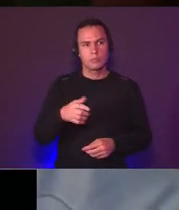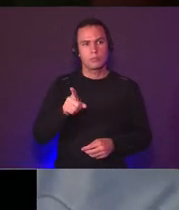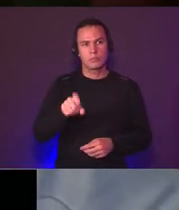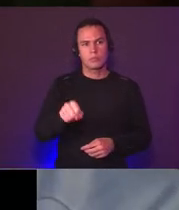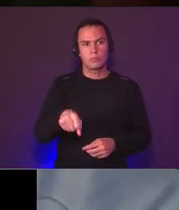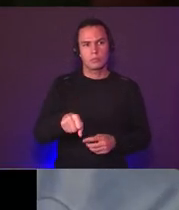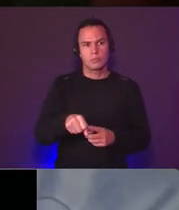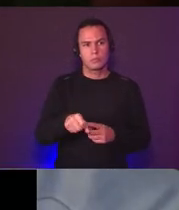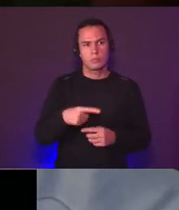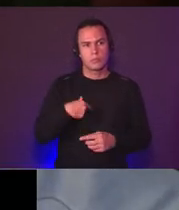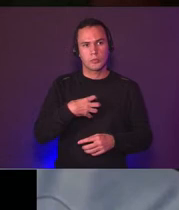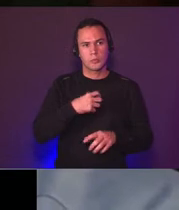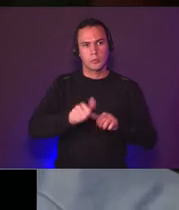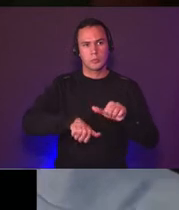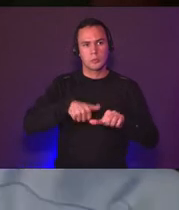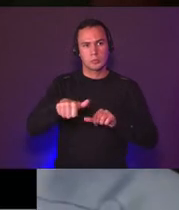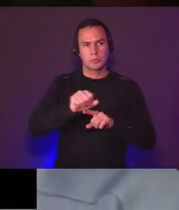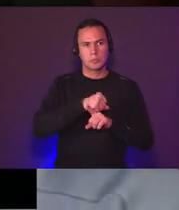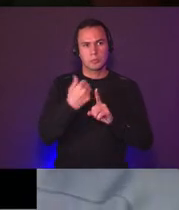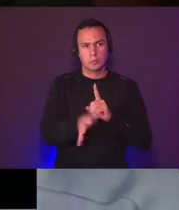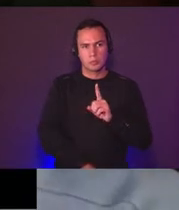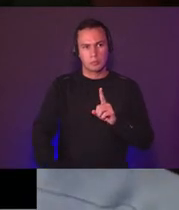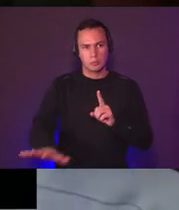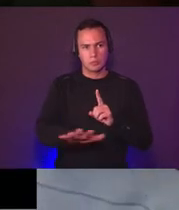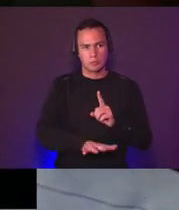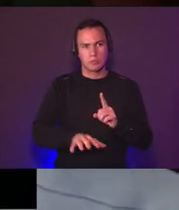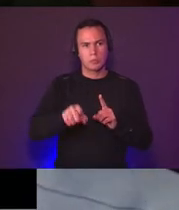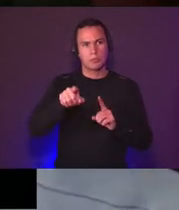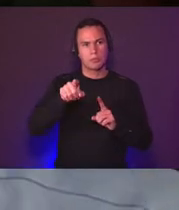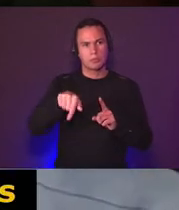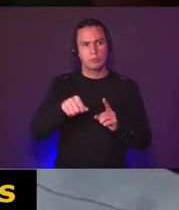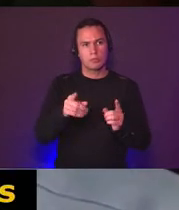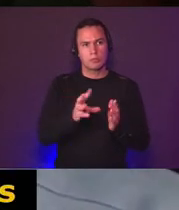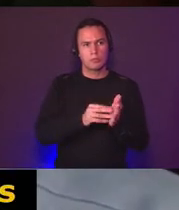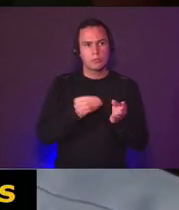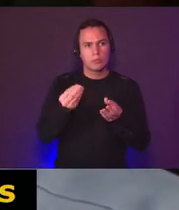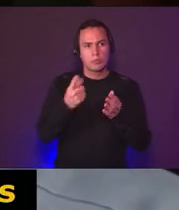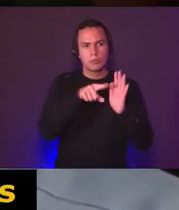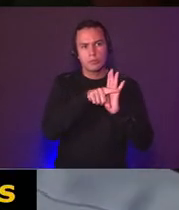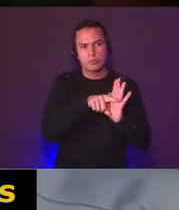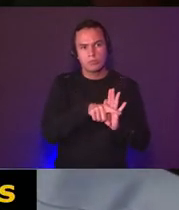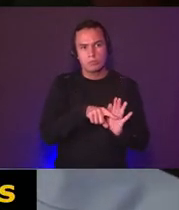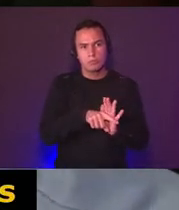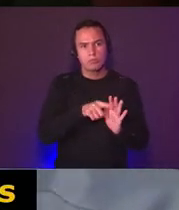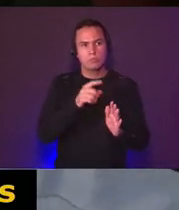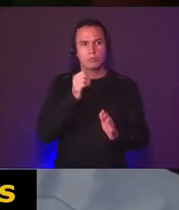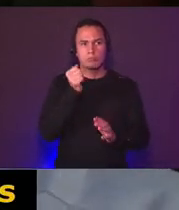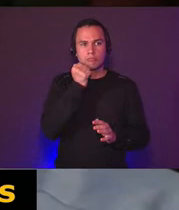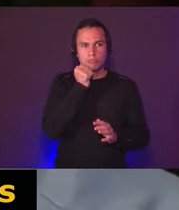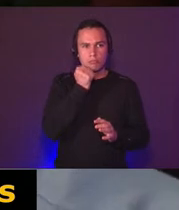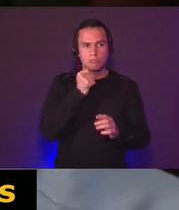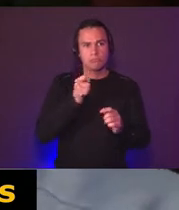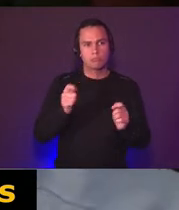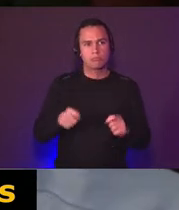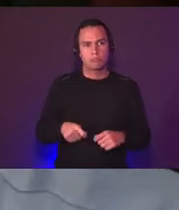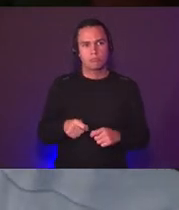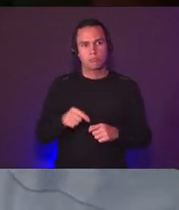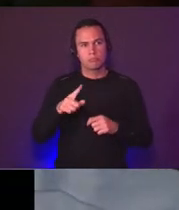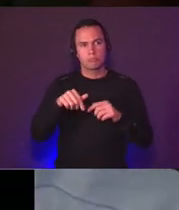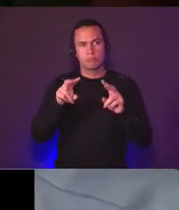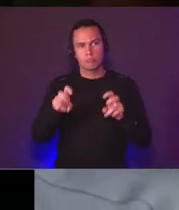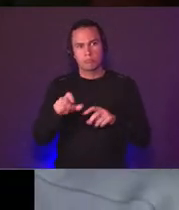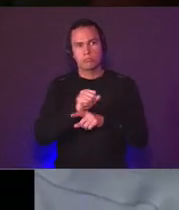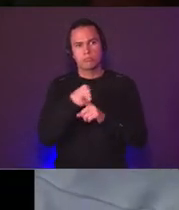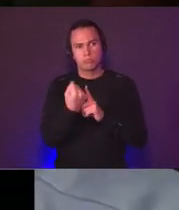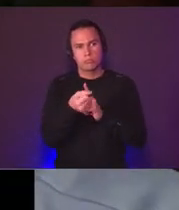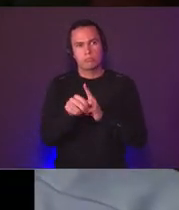And you essentially took some social science methods from, say, political science and other social sciences,